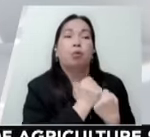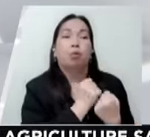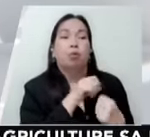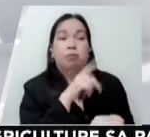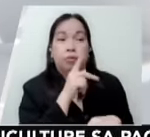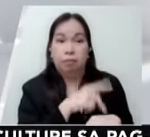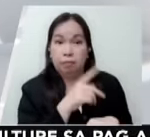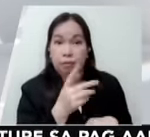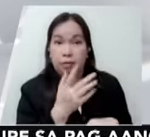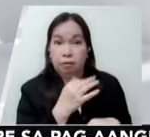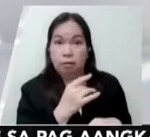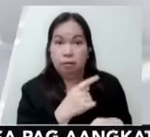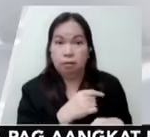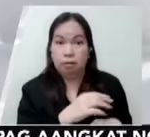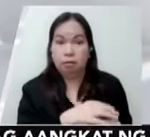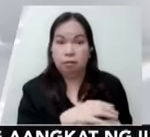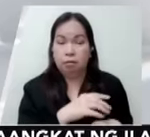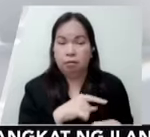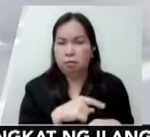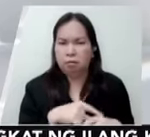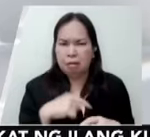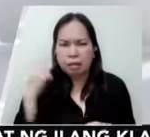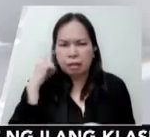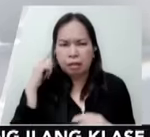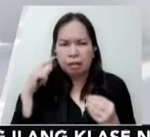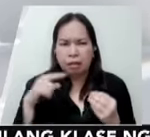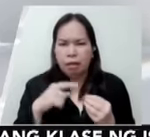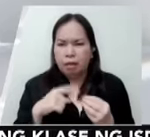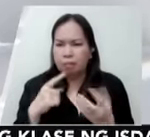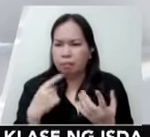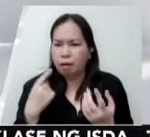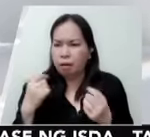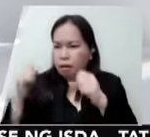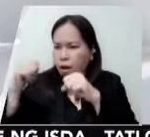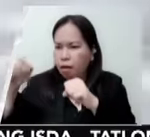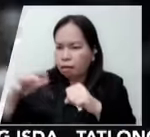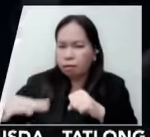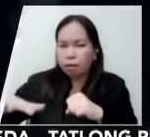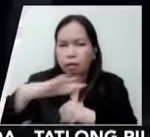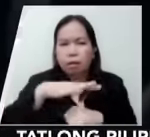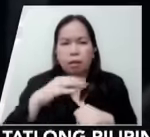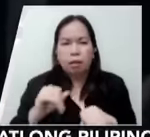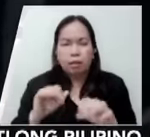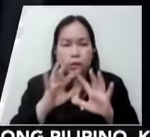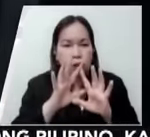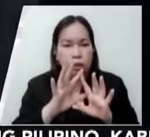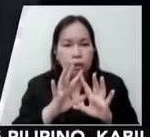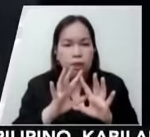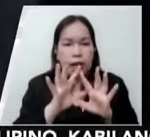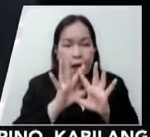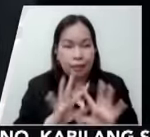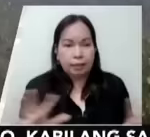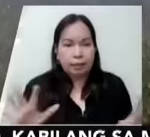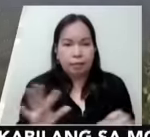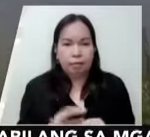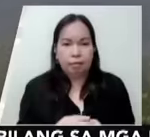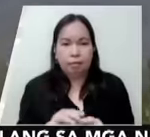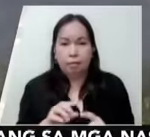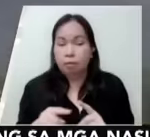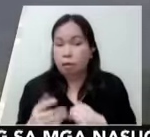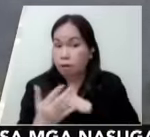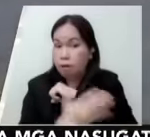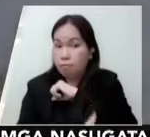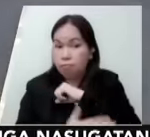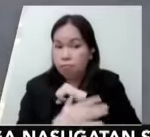hindi isinasaalang-alang ang umano'y consensus ng mga bansa sa Southeast Asia. Pero ilang bansa sa Southeast Asia ang kabilang